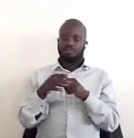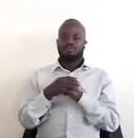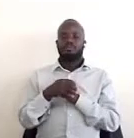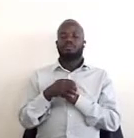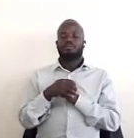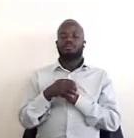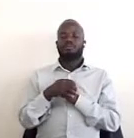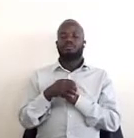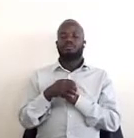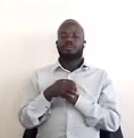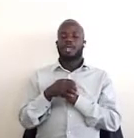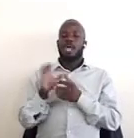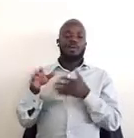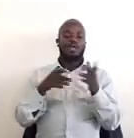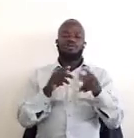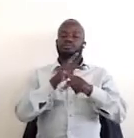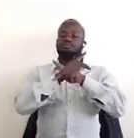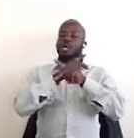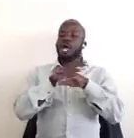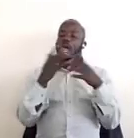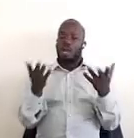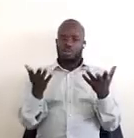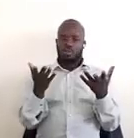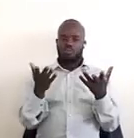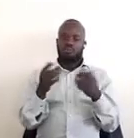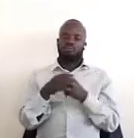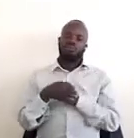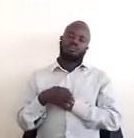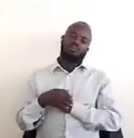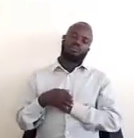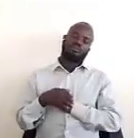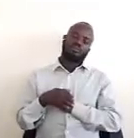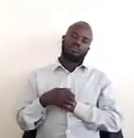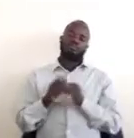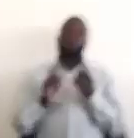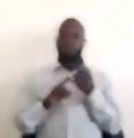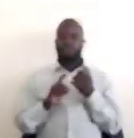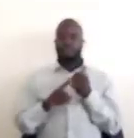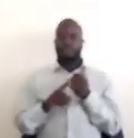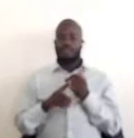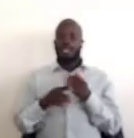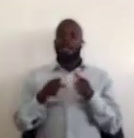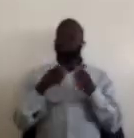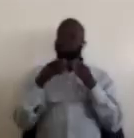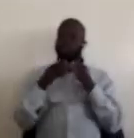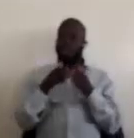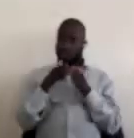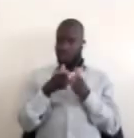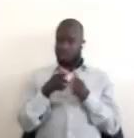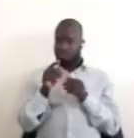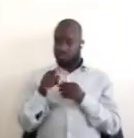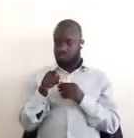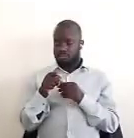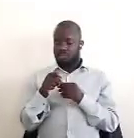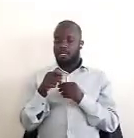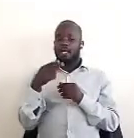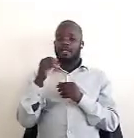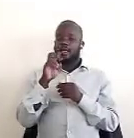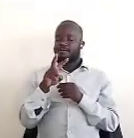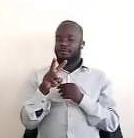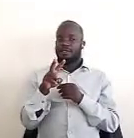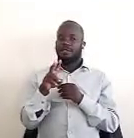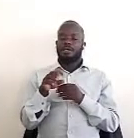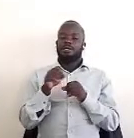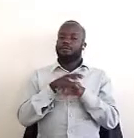and vertical transmission. Here are ways to prevent HIV transmission. 1. Sexual